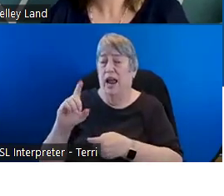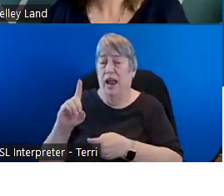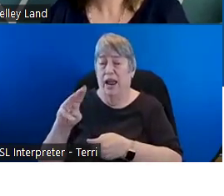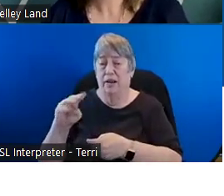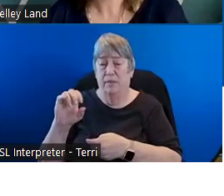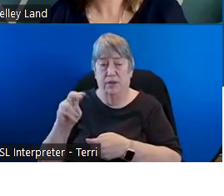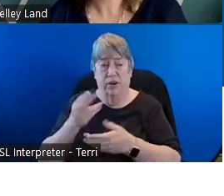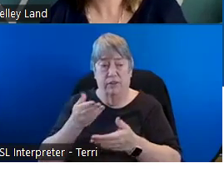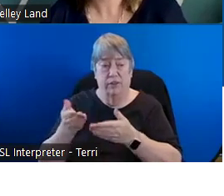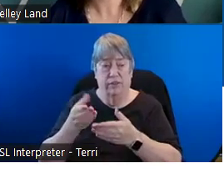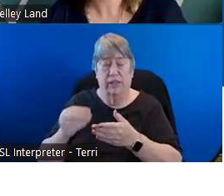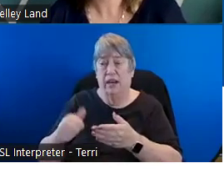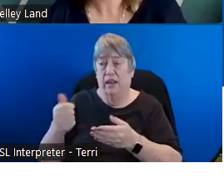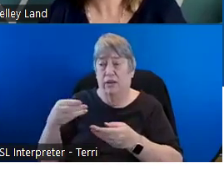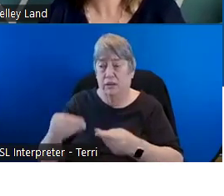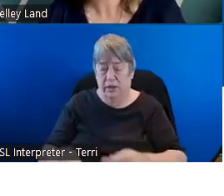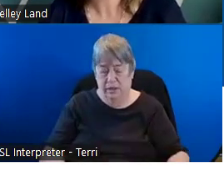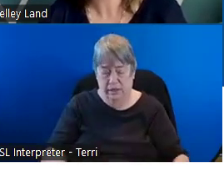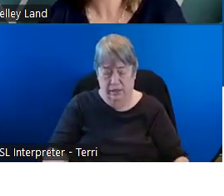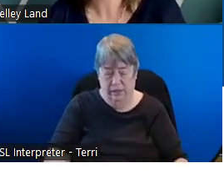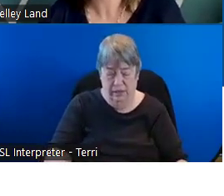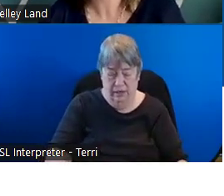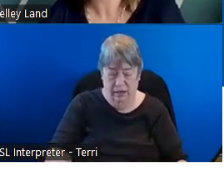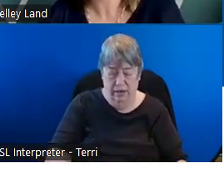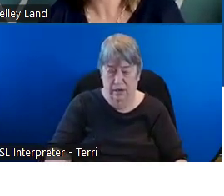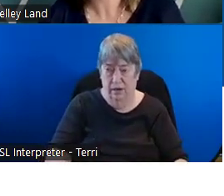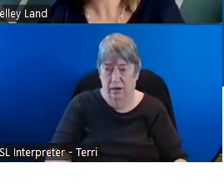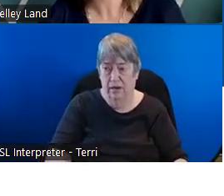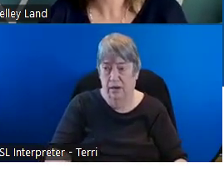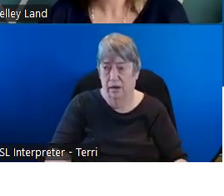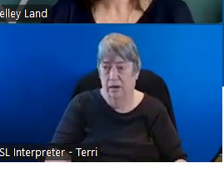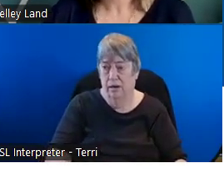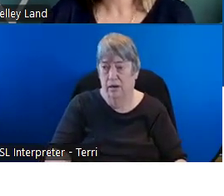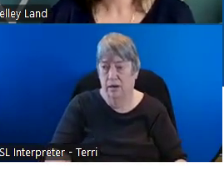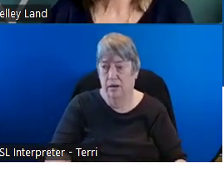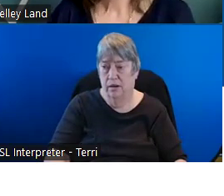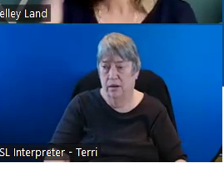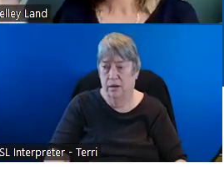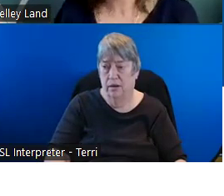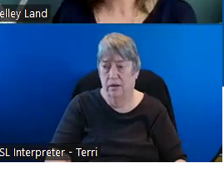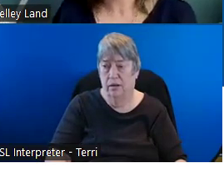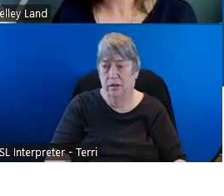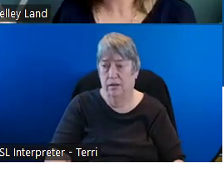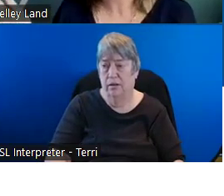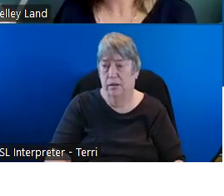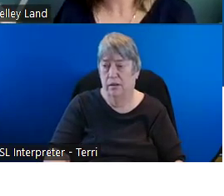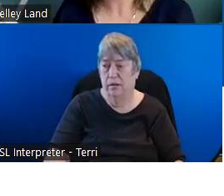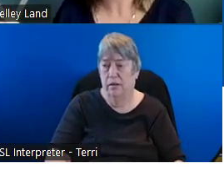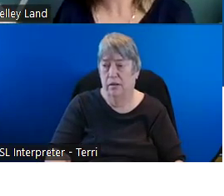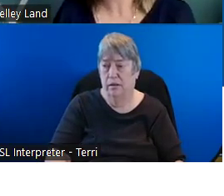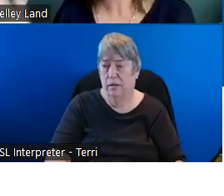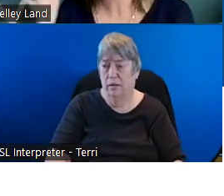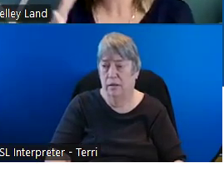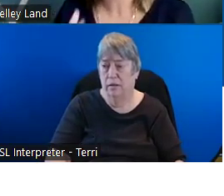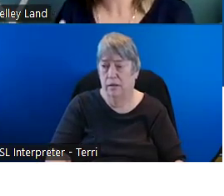expenses which will help improve health, independency, and quality of life. So, really, they can be used for a lot of things